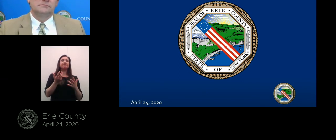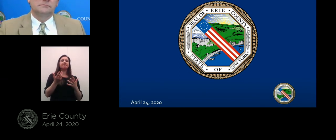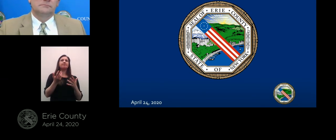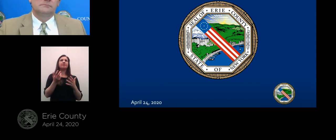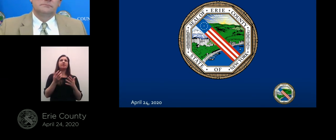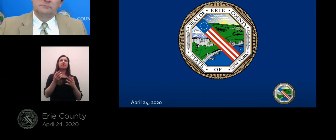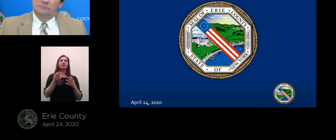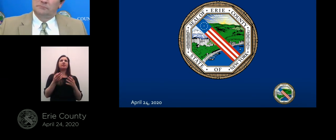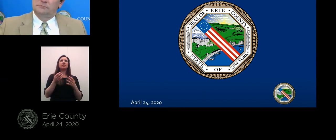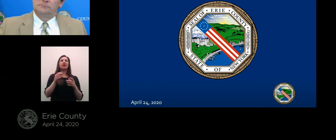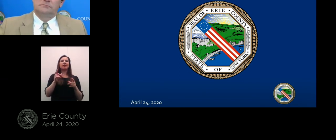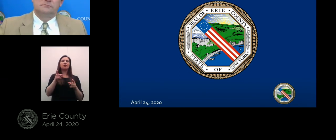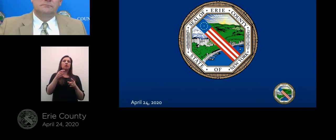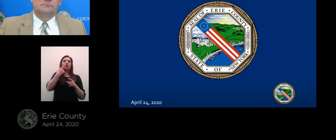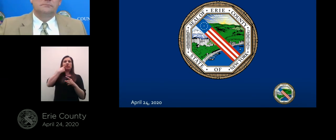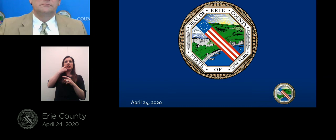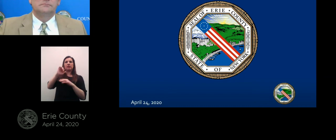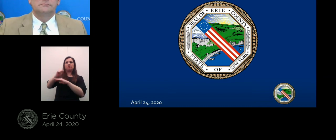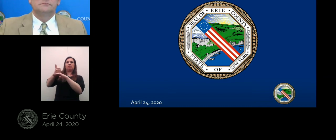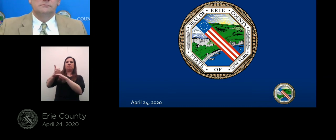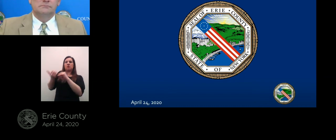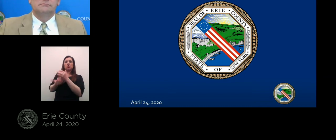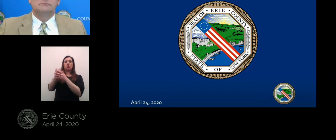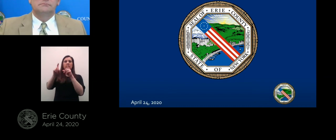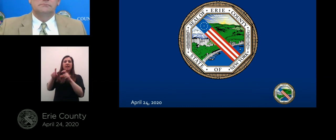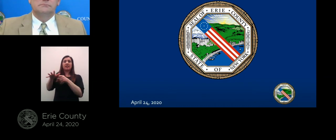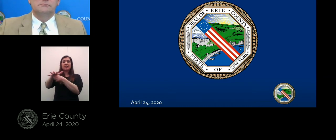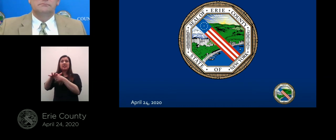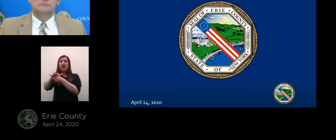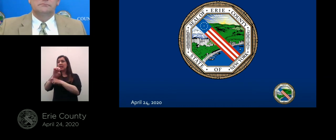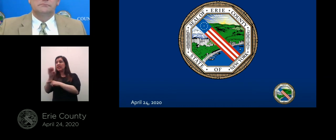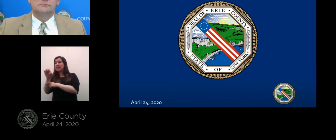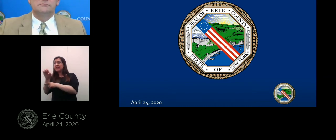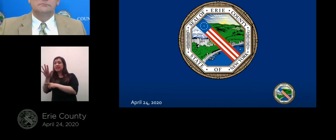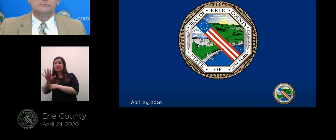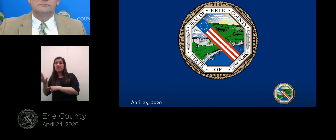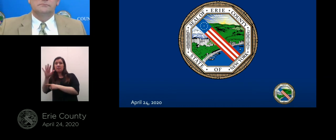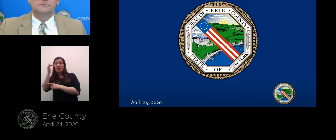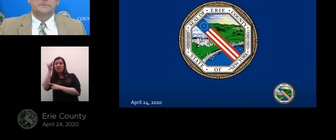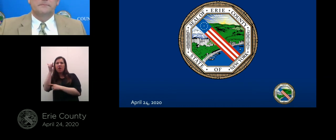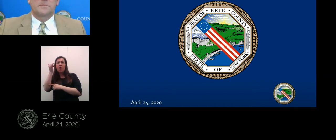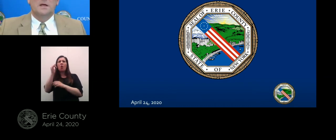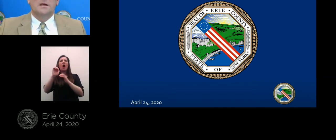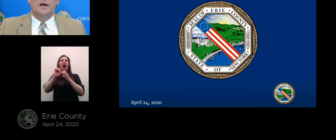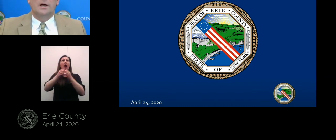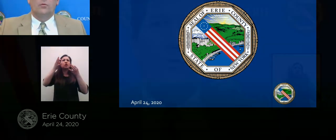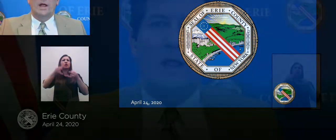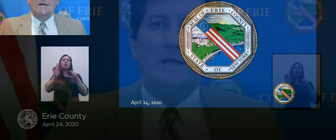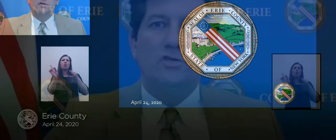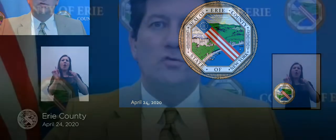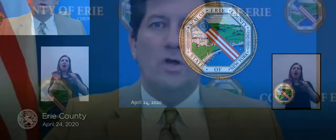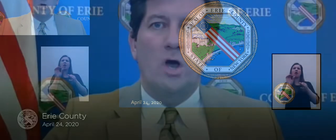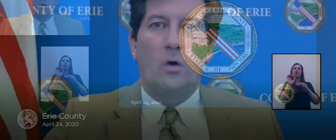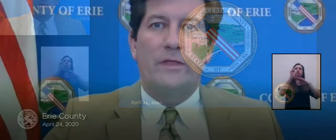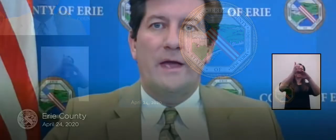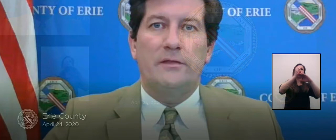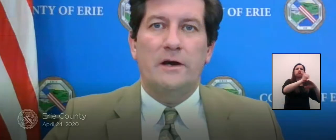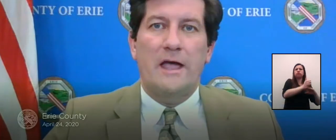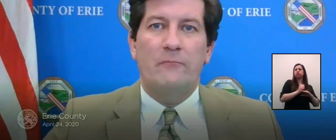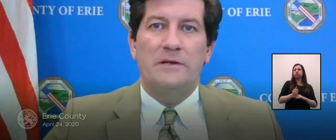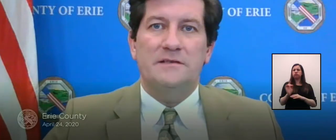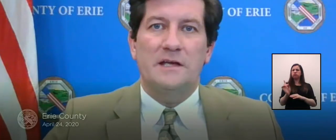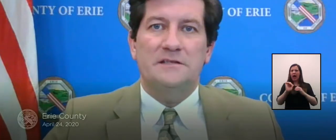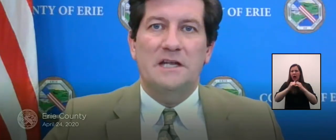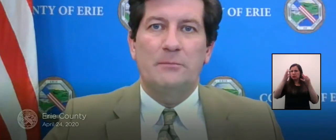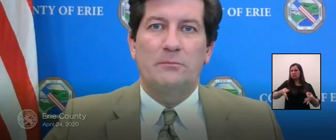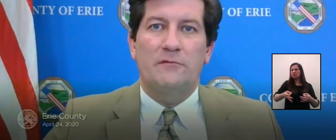site like what's at the east side now to also come to the west side, or frankly, other parts of the city of Buffalo. Well, I do know that there